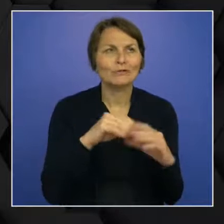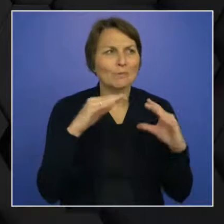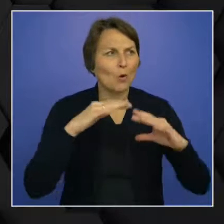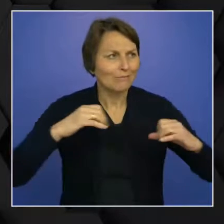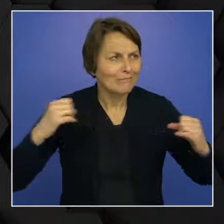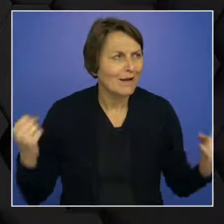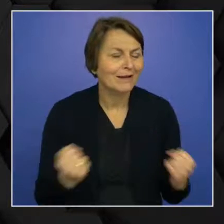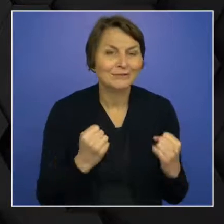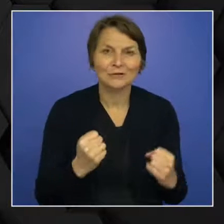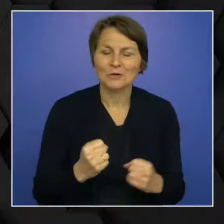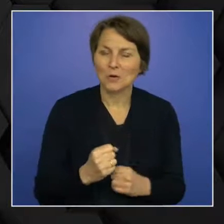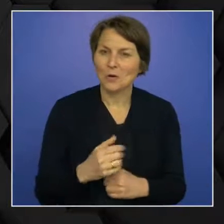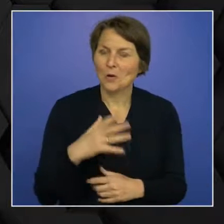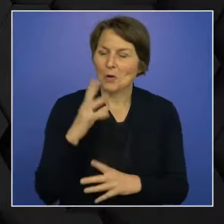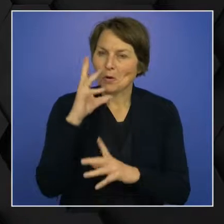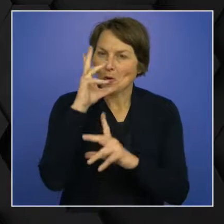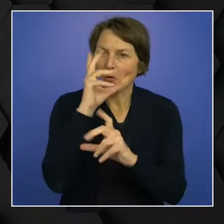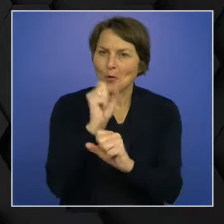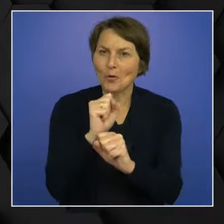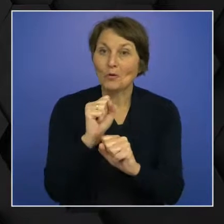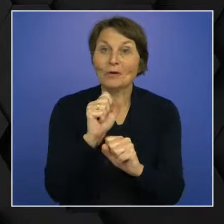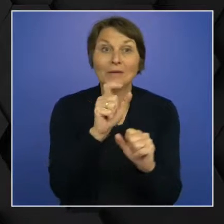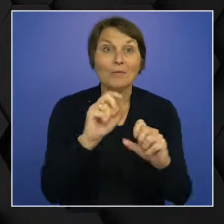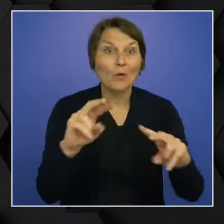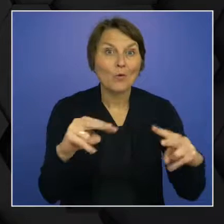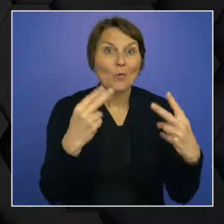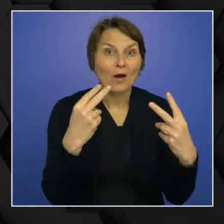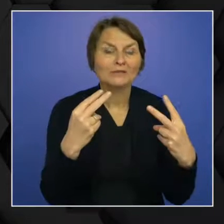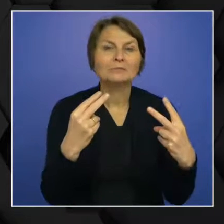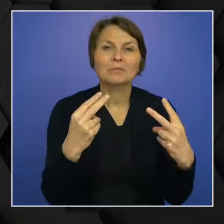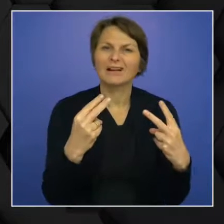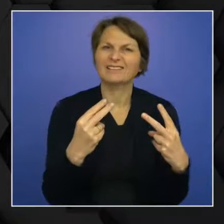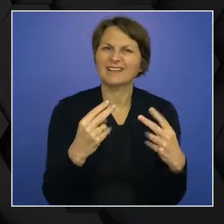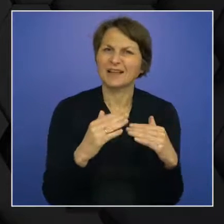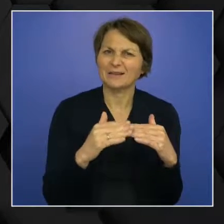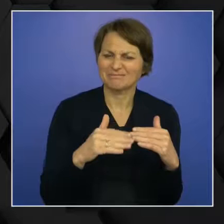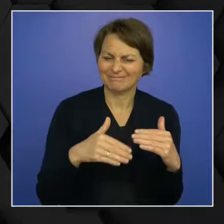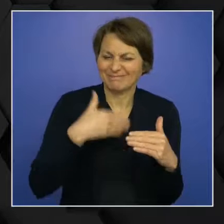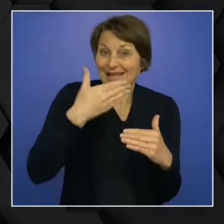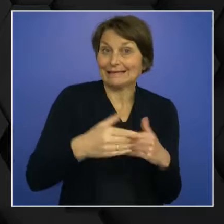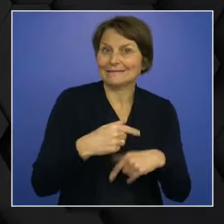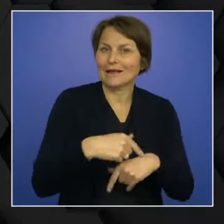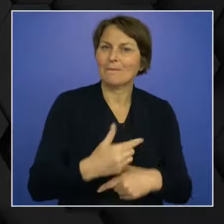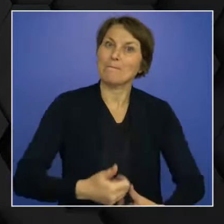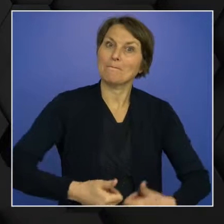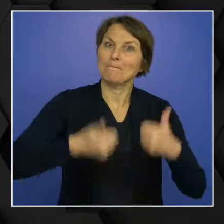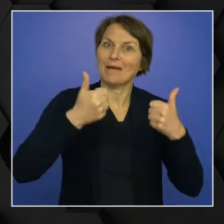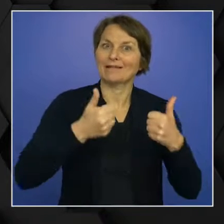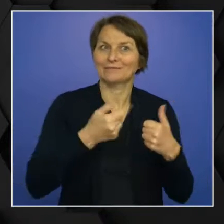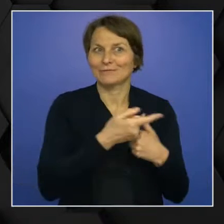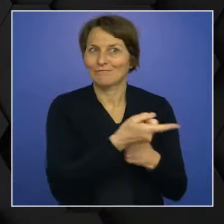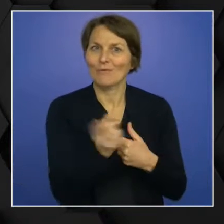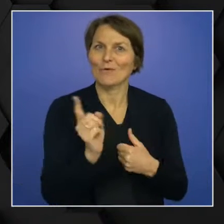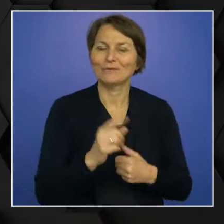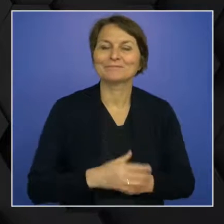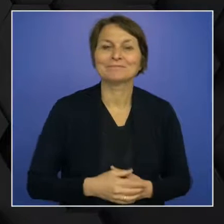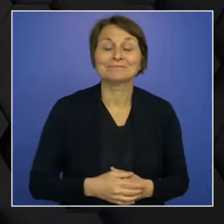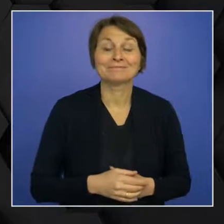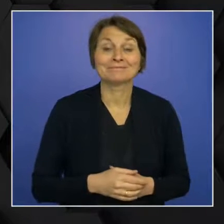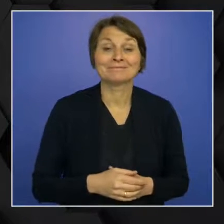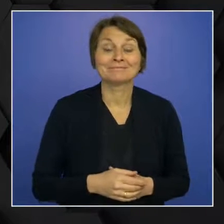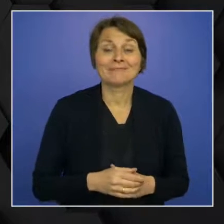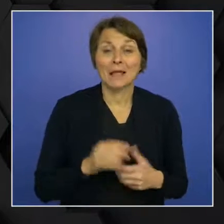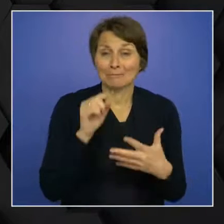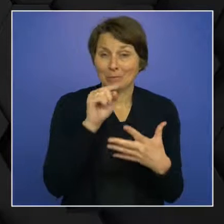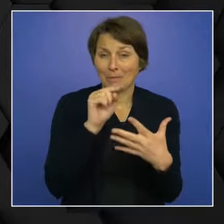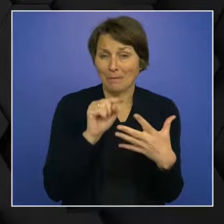for people watching, but for those of us so we can do better next time. Really cool. I have learned so many things